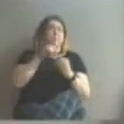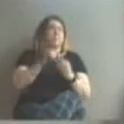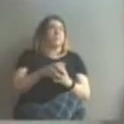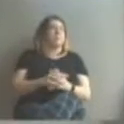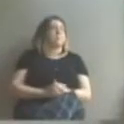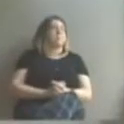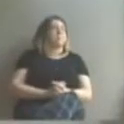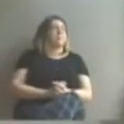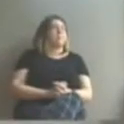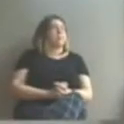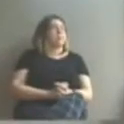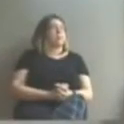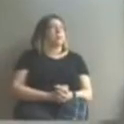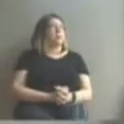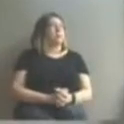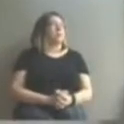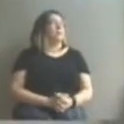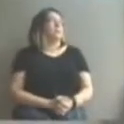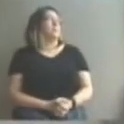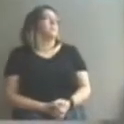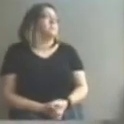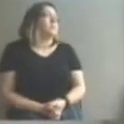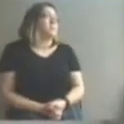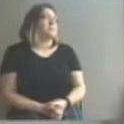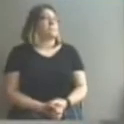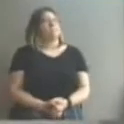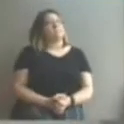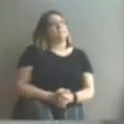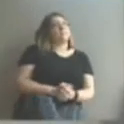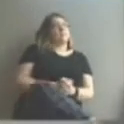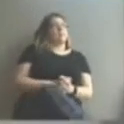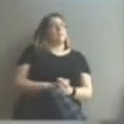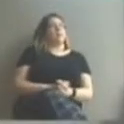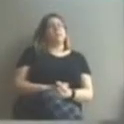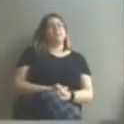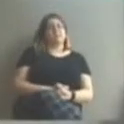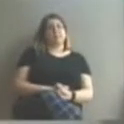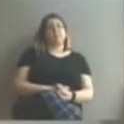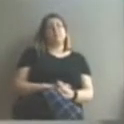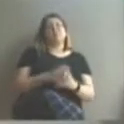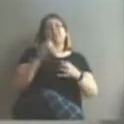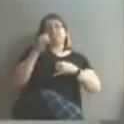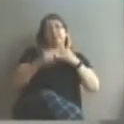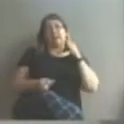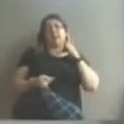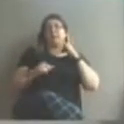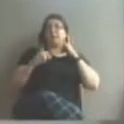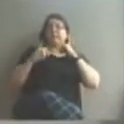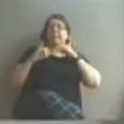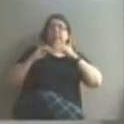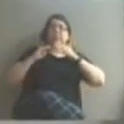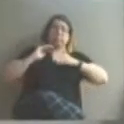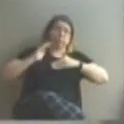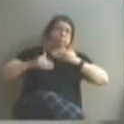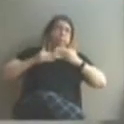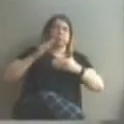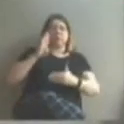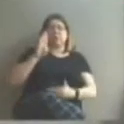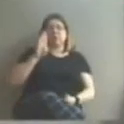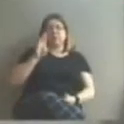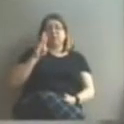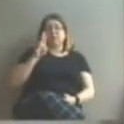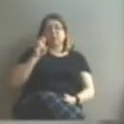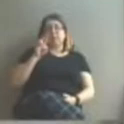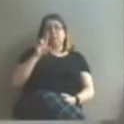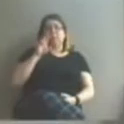sir. My last question deals with the size of this bureaucracy. Yes, sir. Obviously, it takes a long time for each of us to